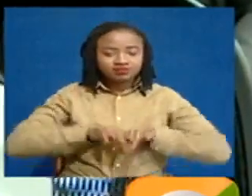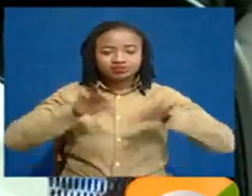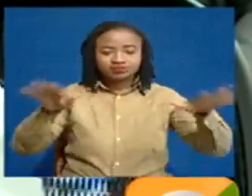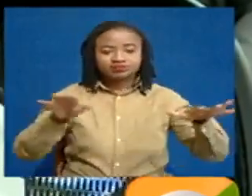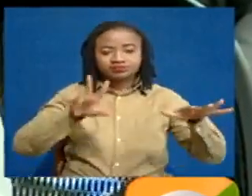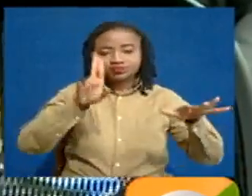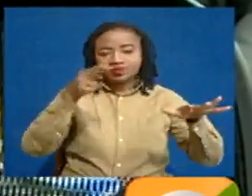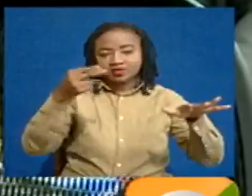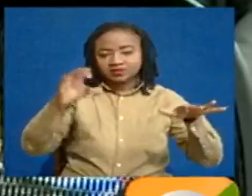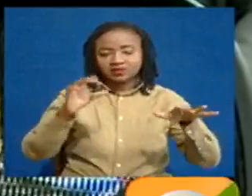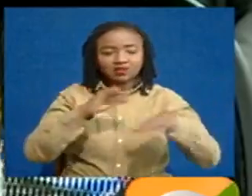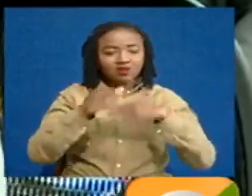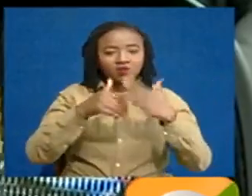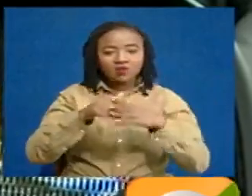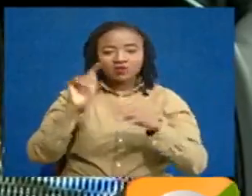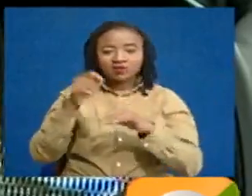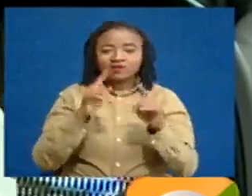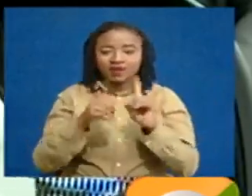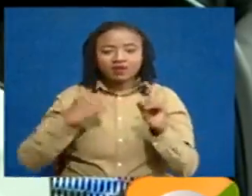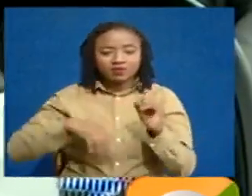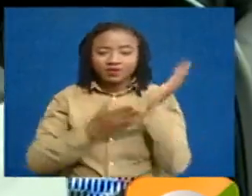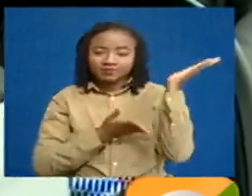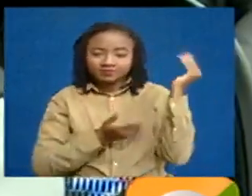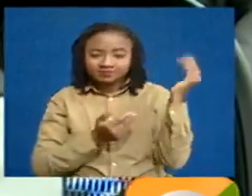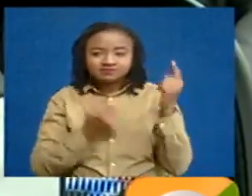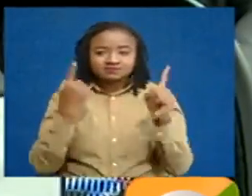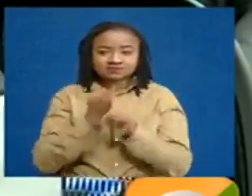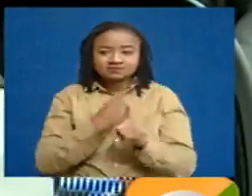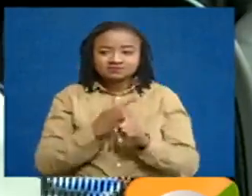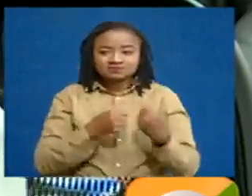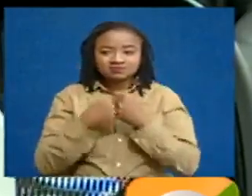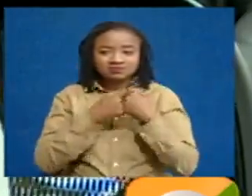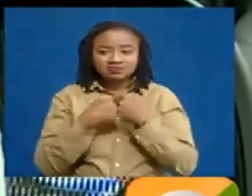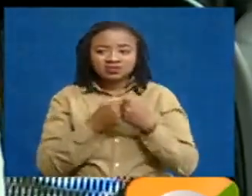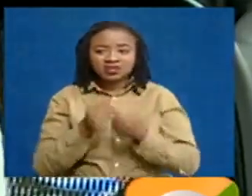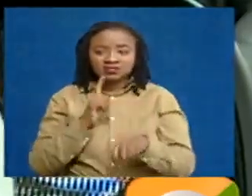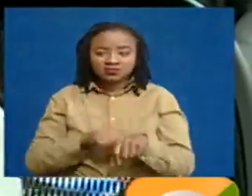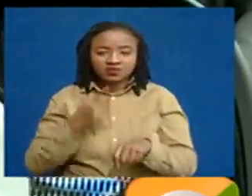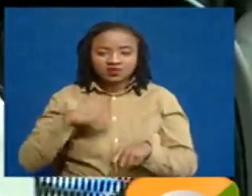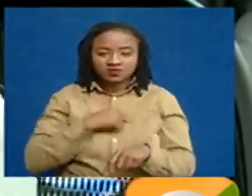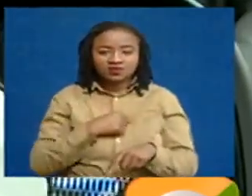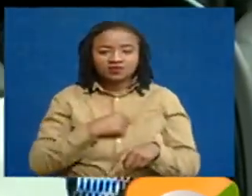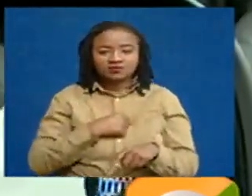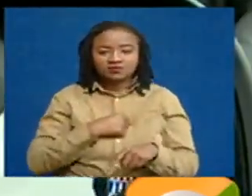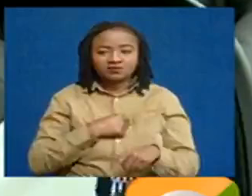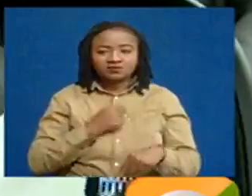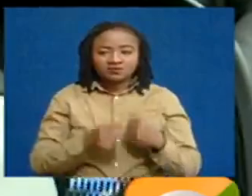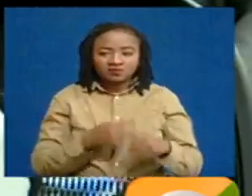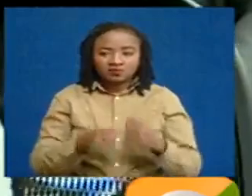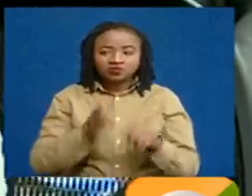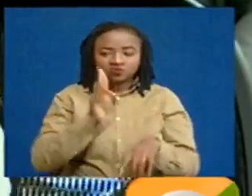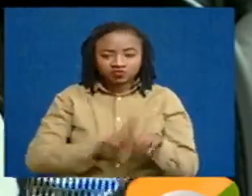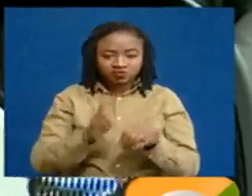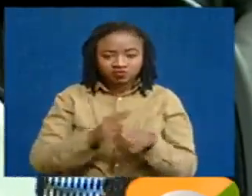and we are anticipating some challenges, some teething challenges, even as people begin to roll out and utilize